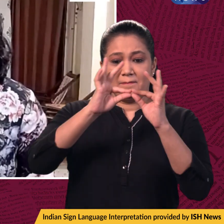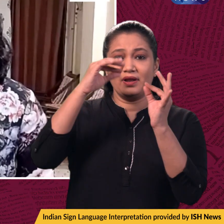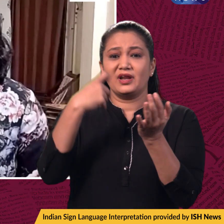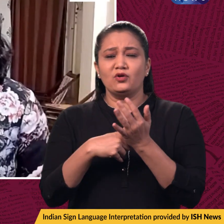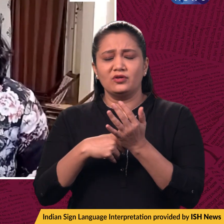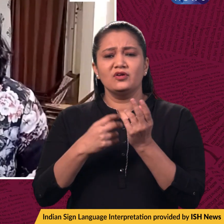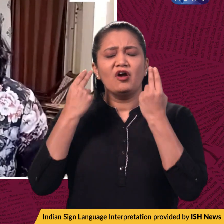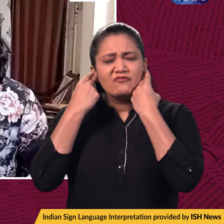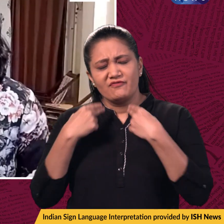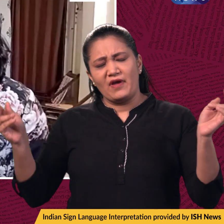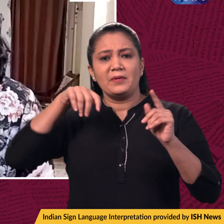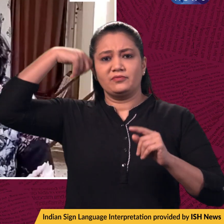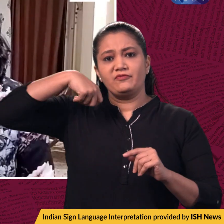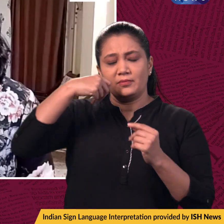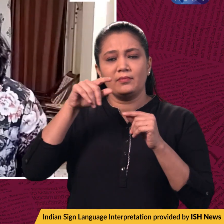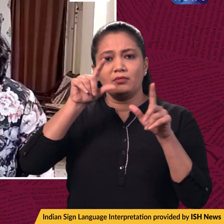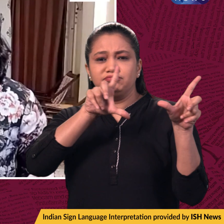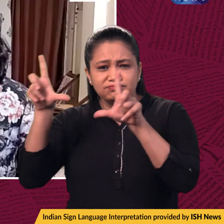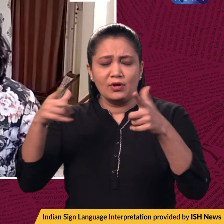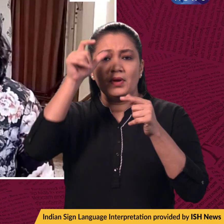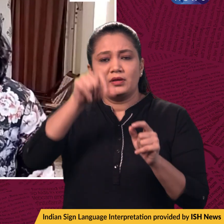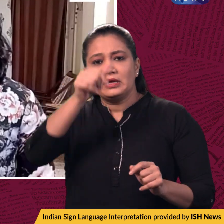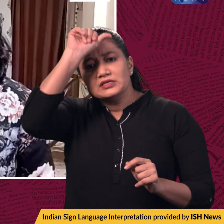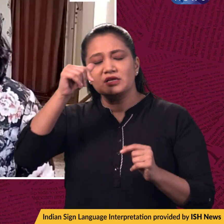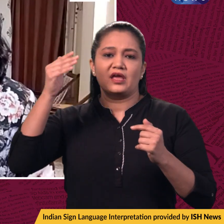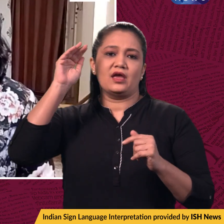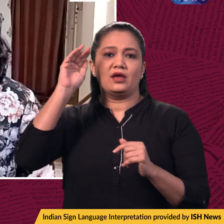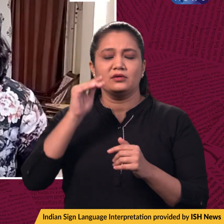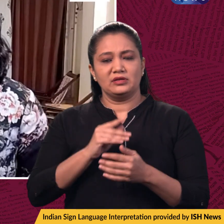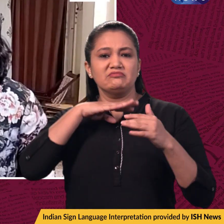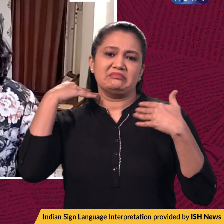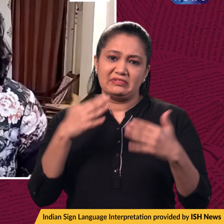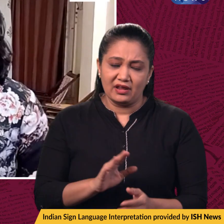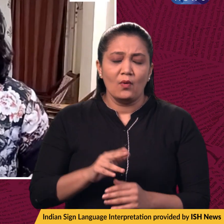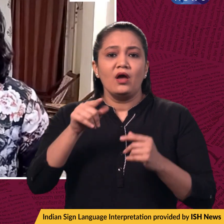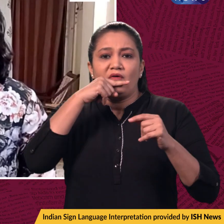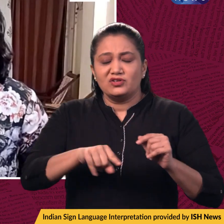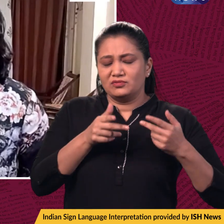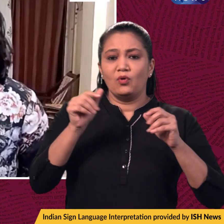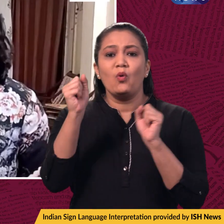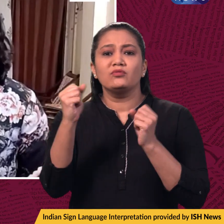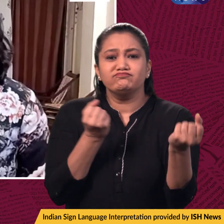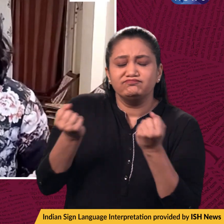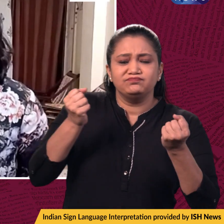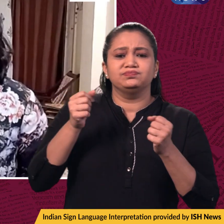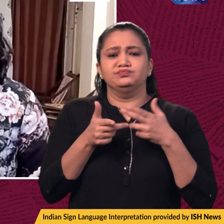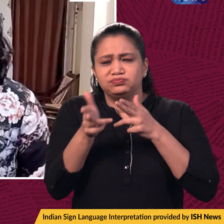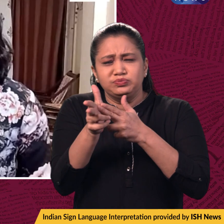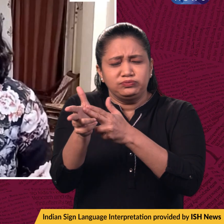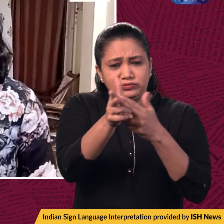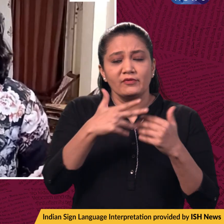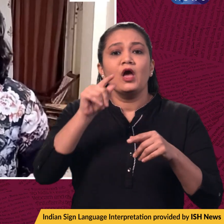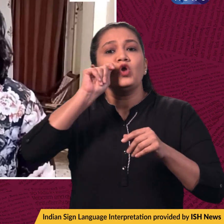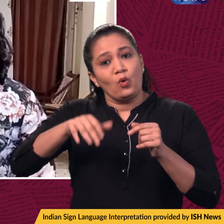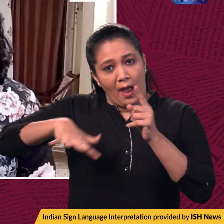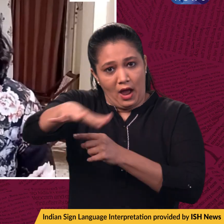Brent Renaud, an acclaimed filmmaker, died on Sunday after Russian forces opened fire on his vehicle in